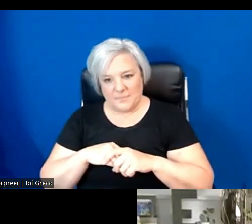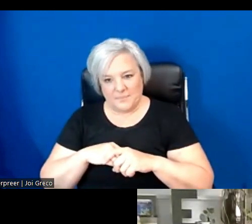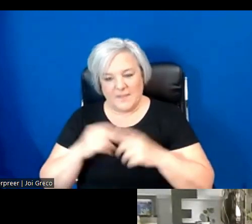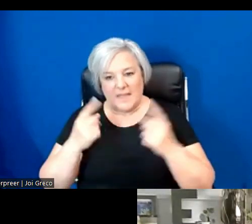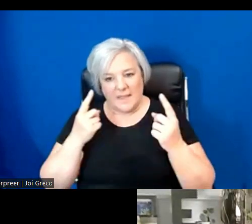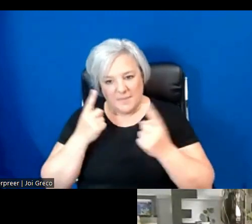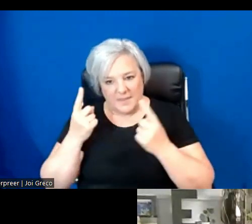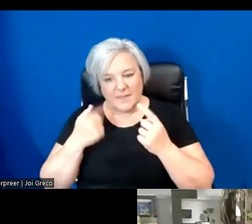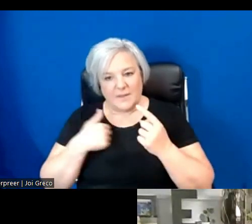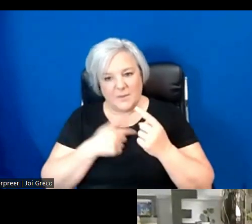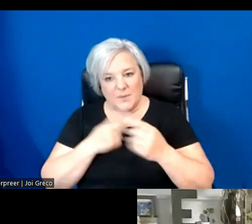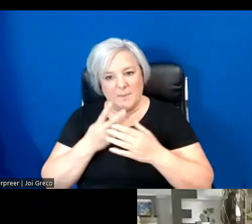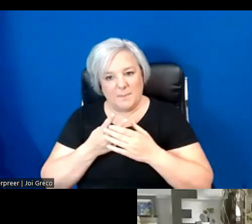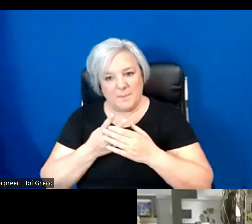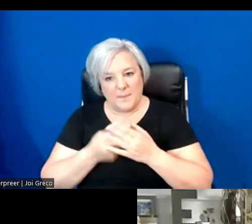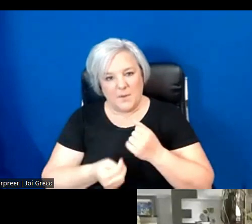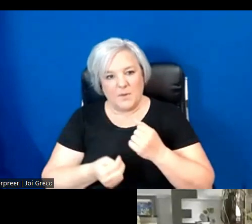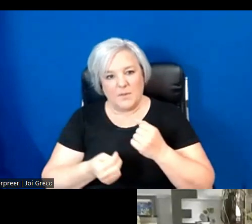both have, I think it's,